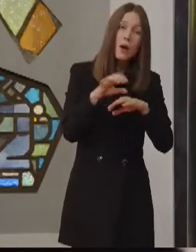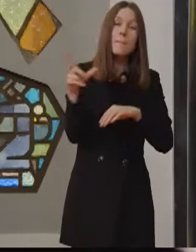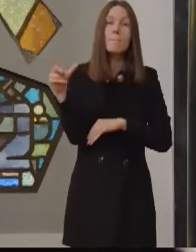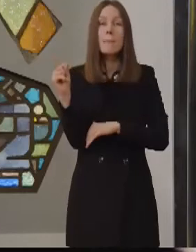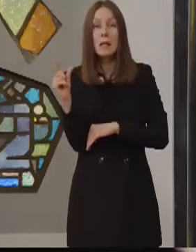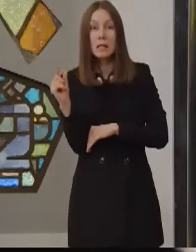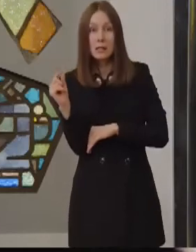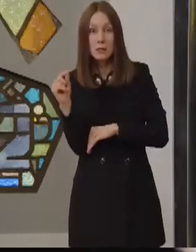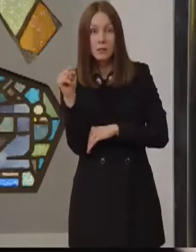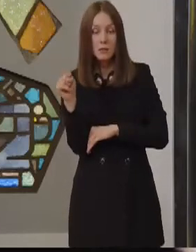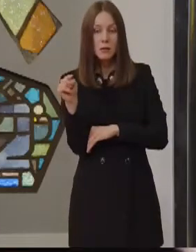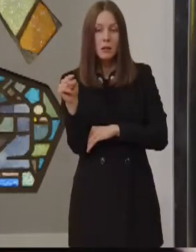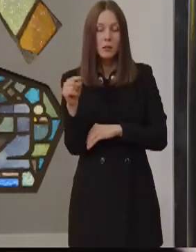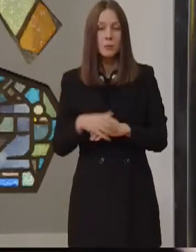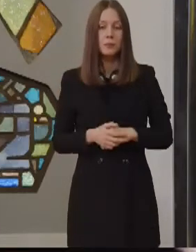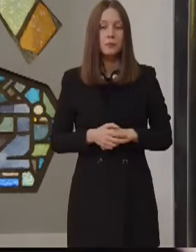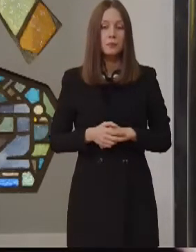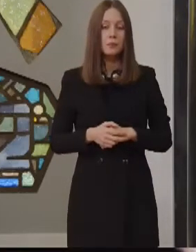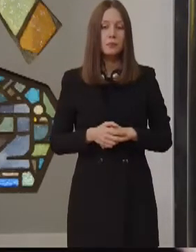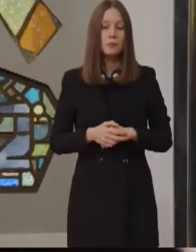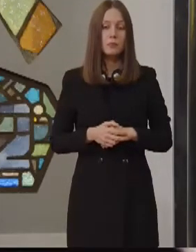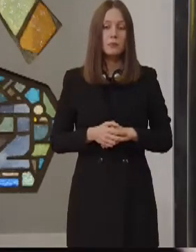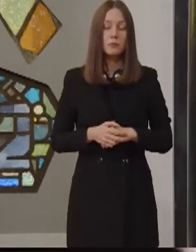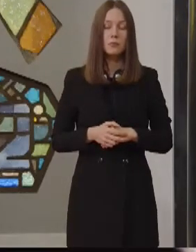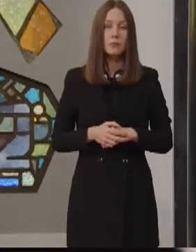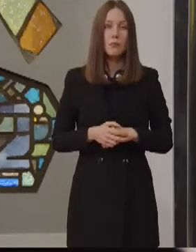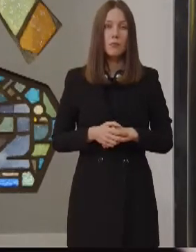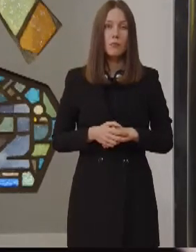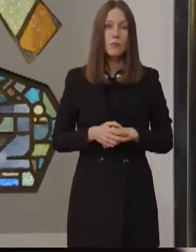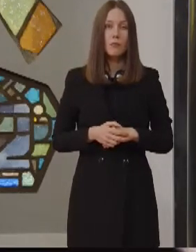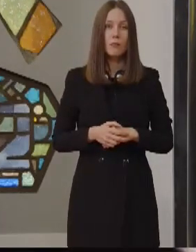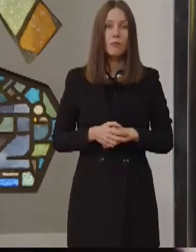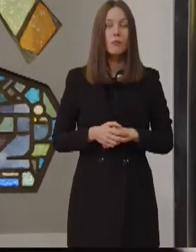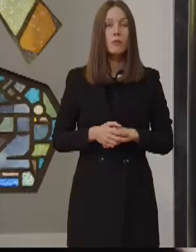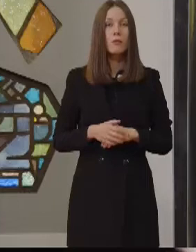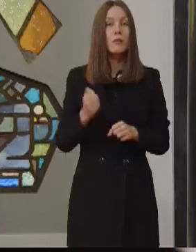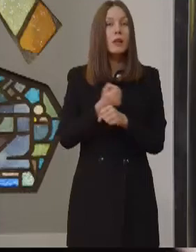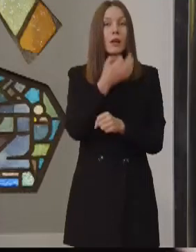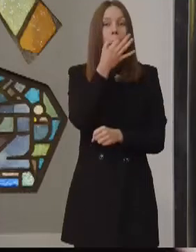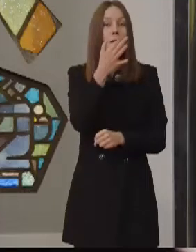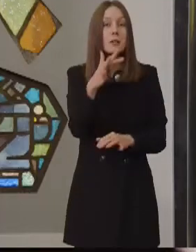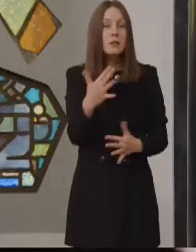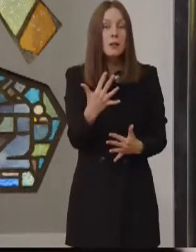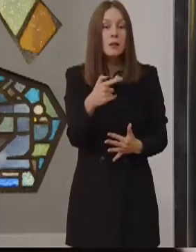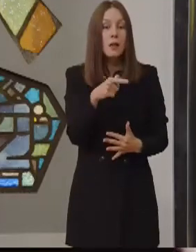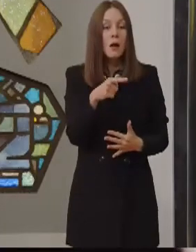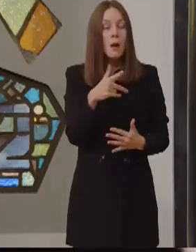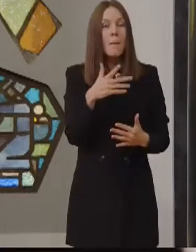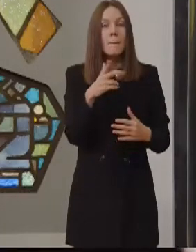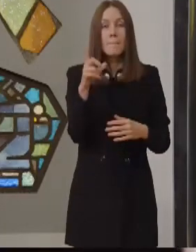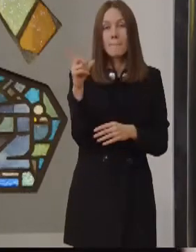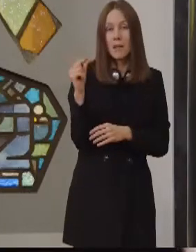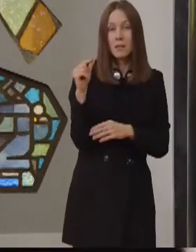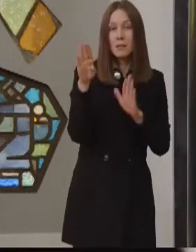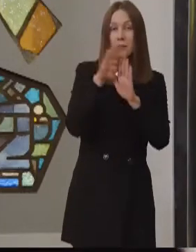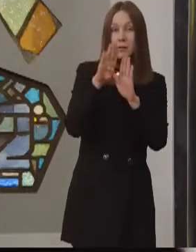comes to the marriage and partnership, well, we should emphasize that the law